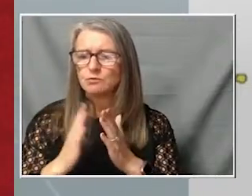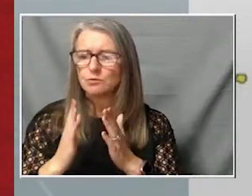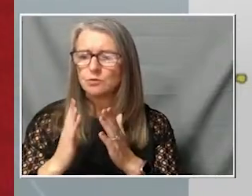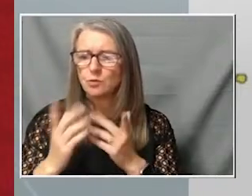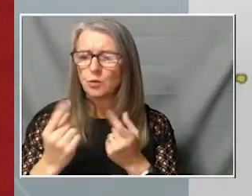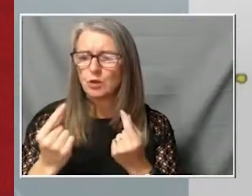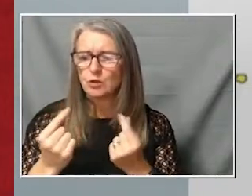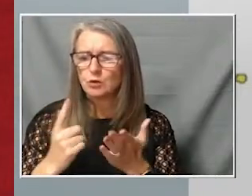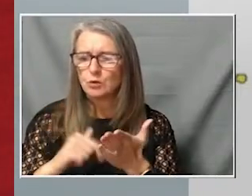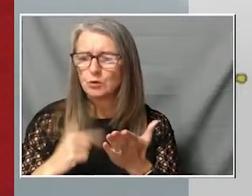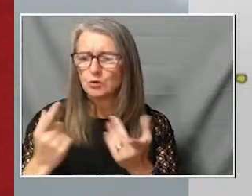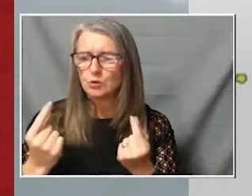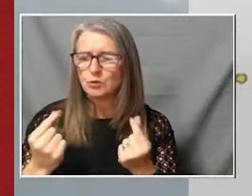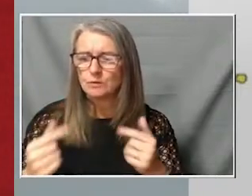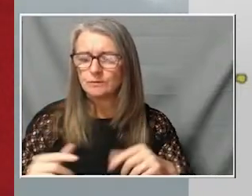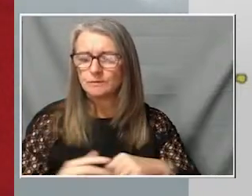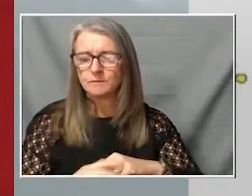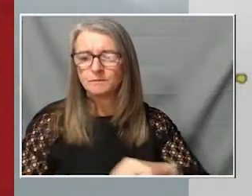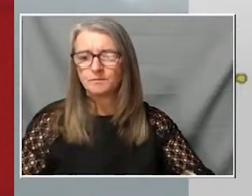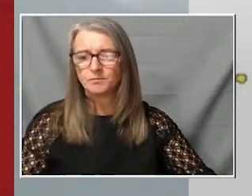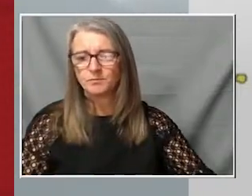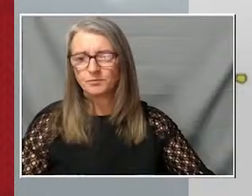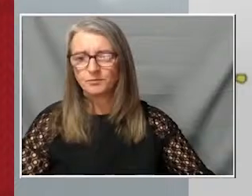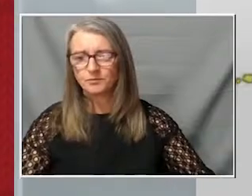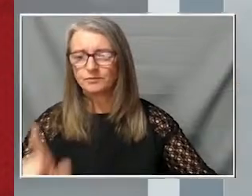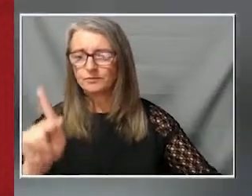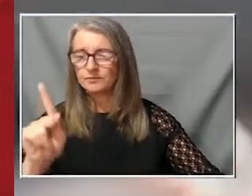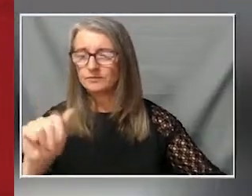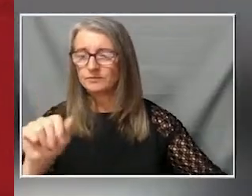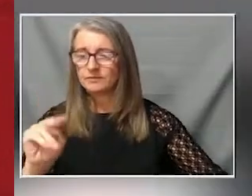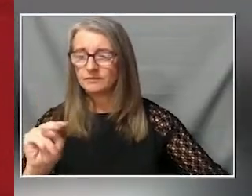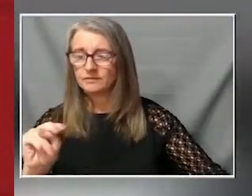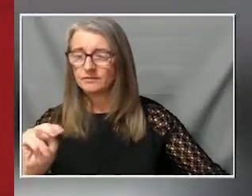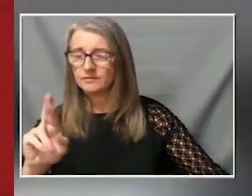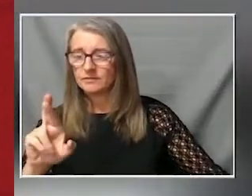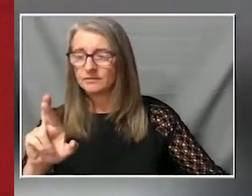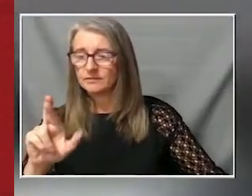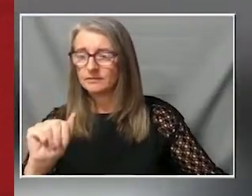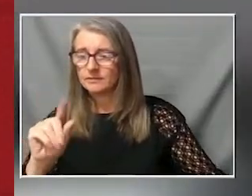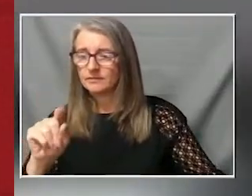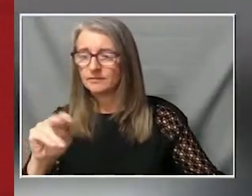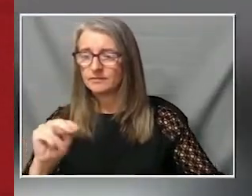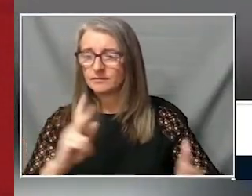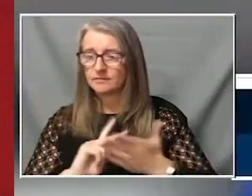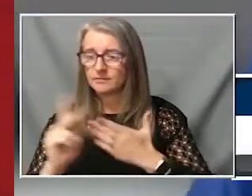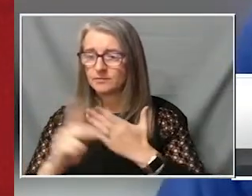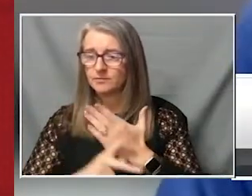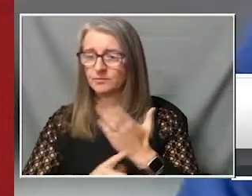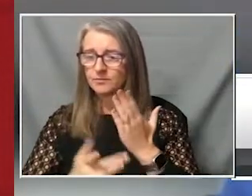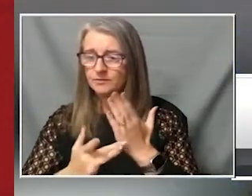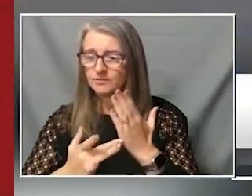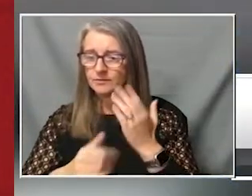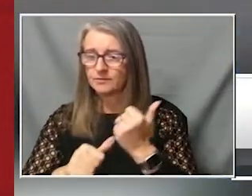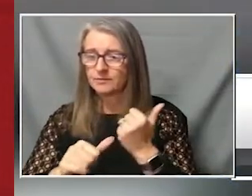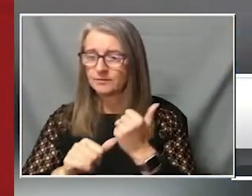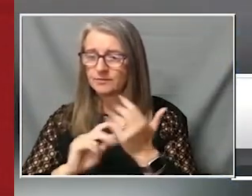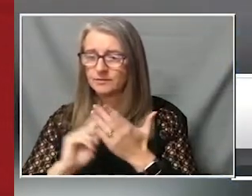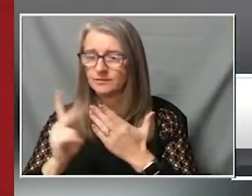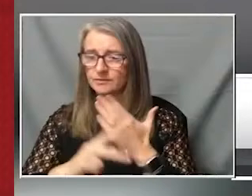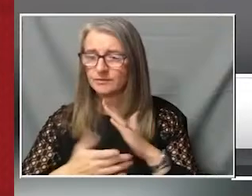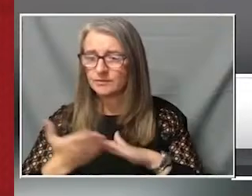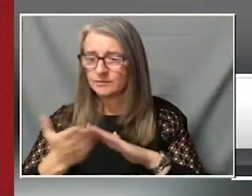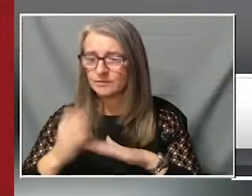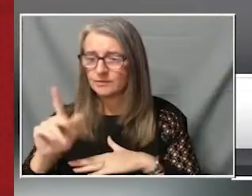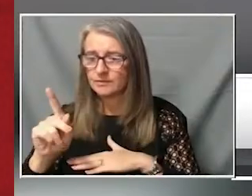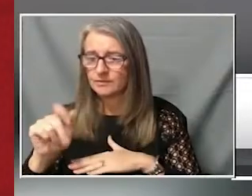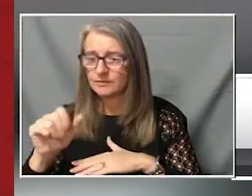out. So the Kansas Radon Program is the state public direct technical assistance program, which we operate here at